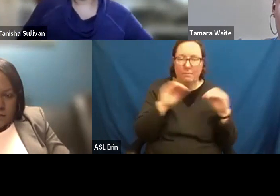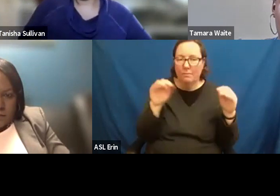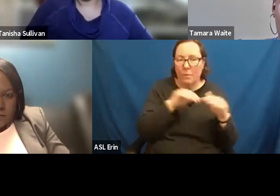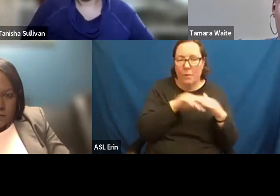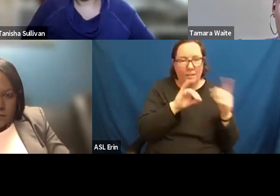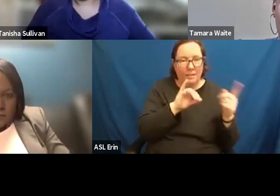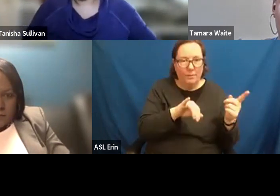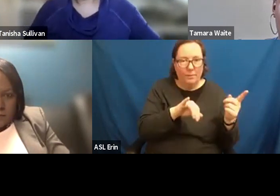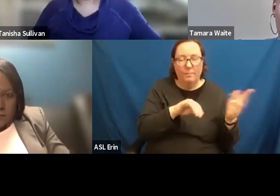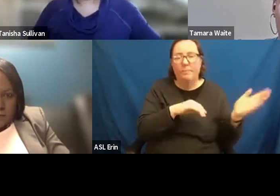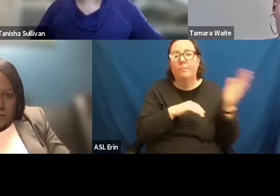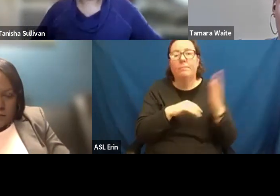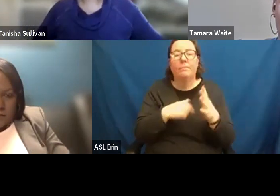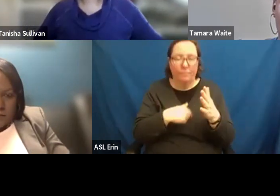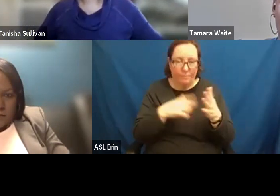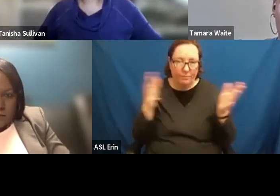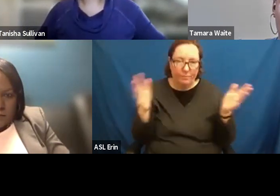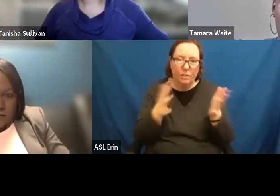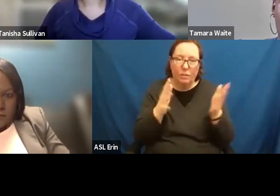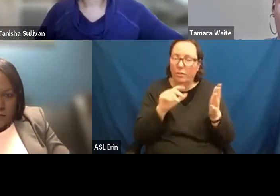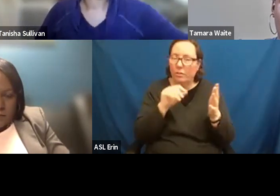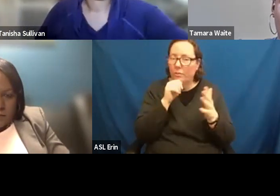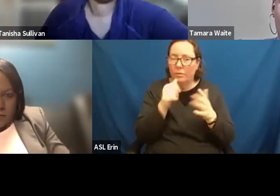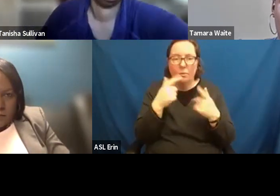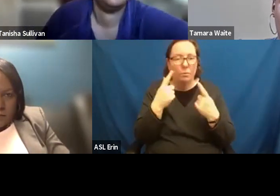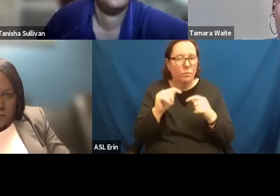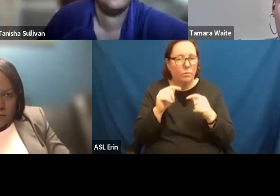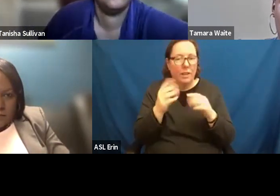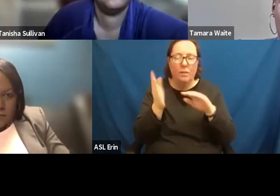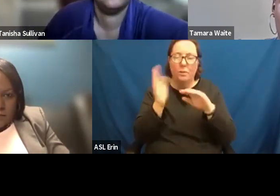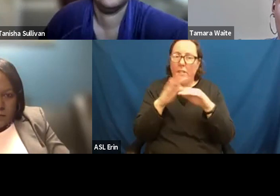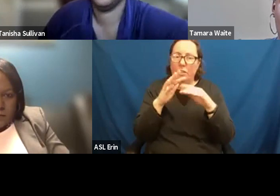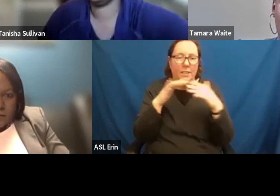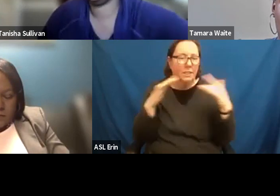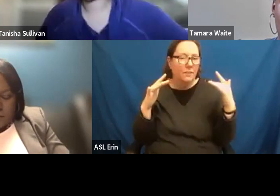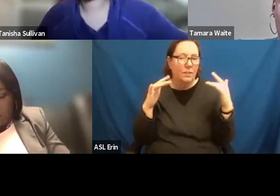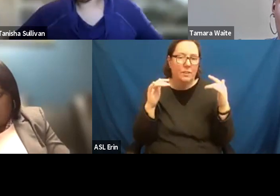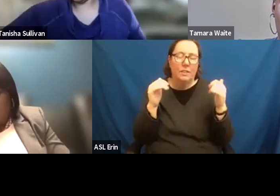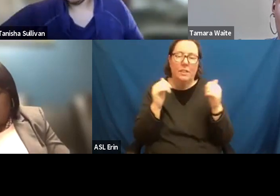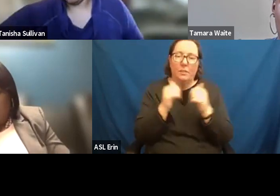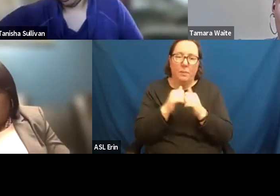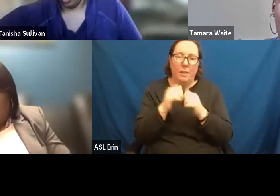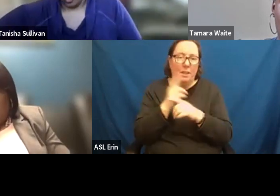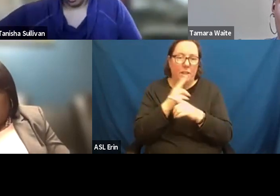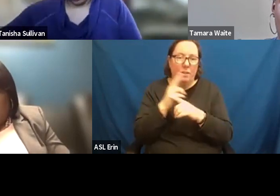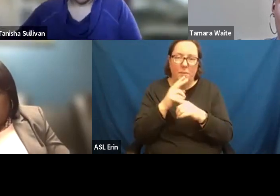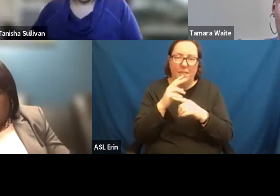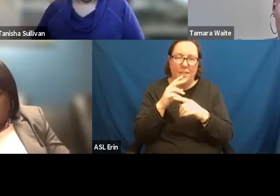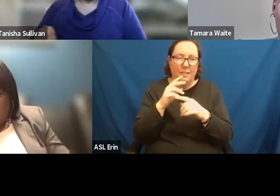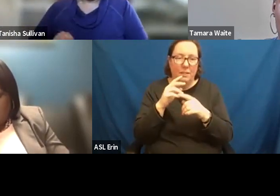I would urge you to not to try to increase diversity by diluting the admission